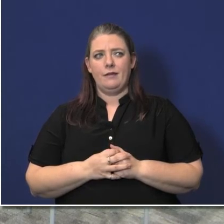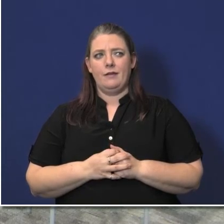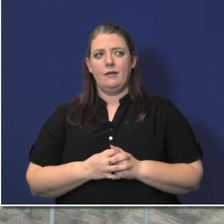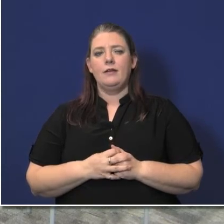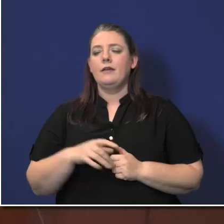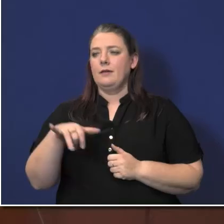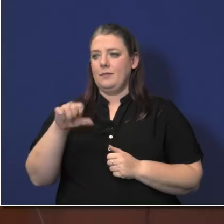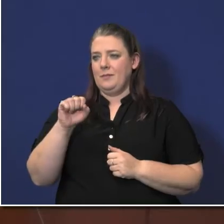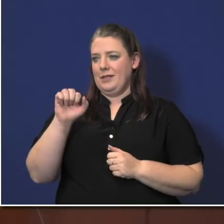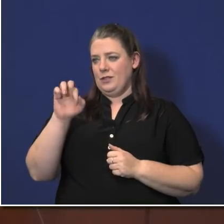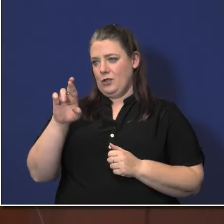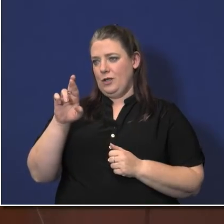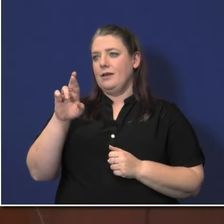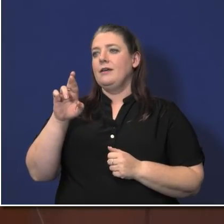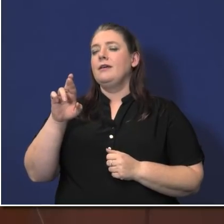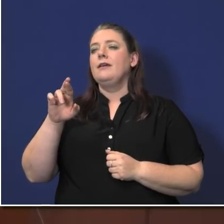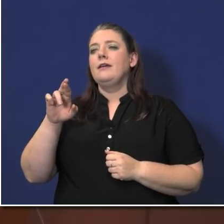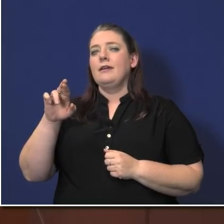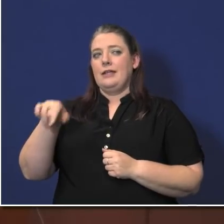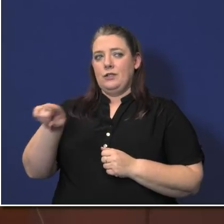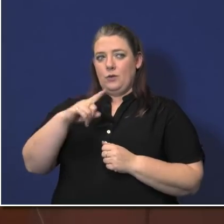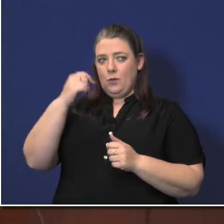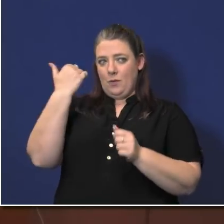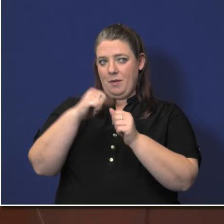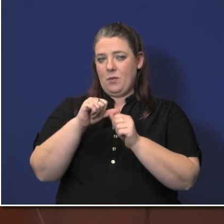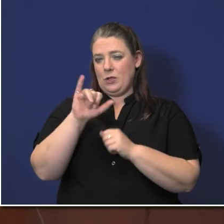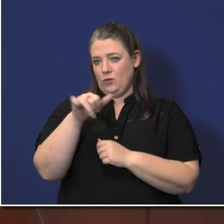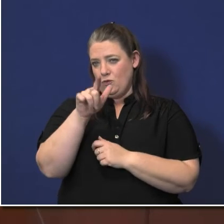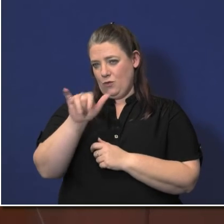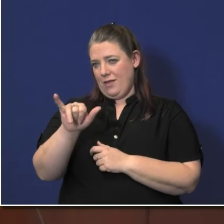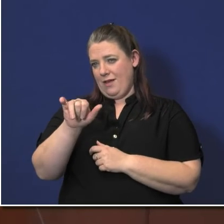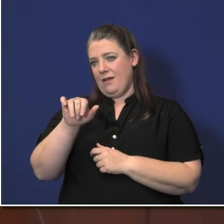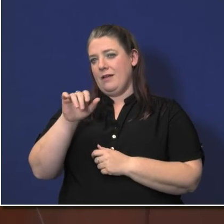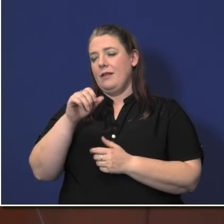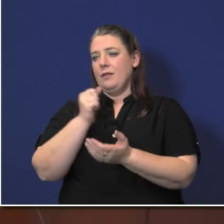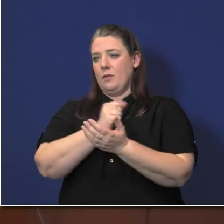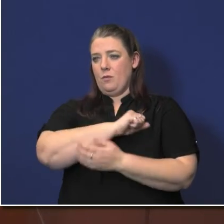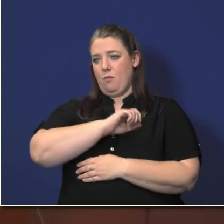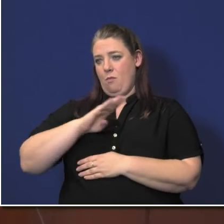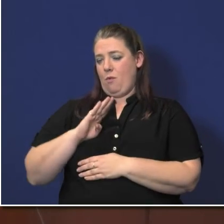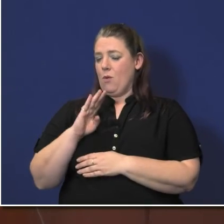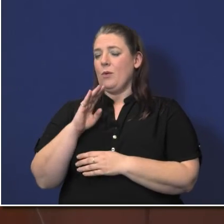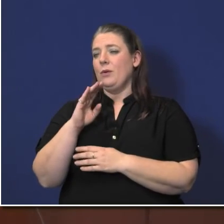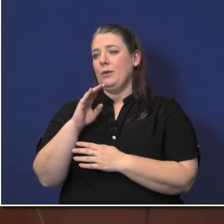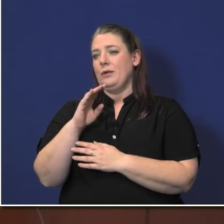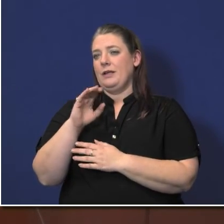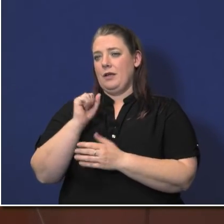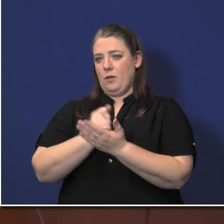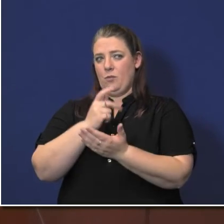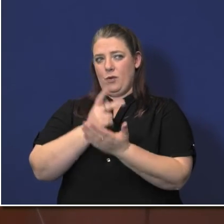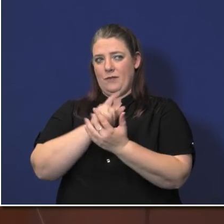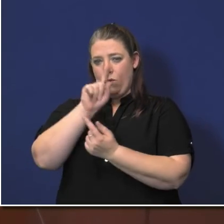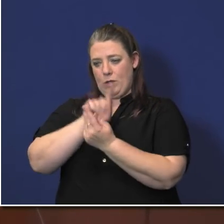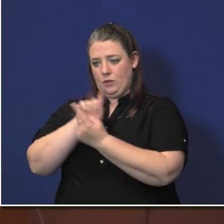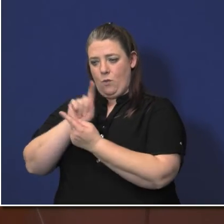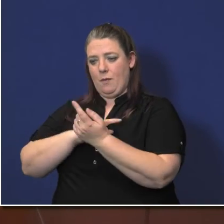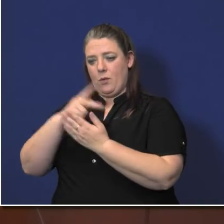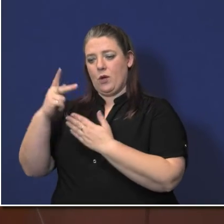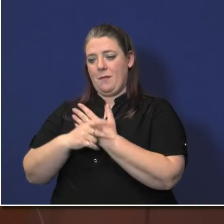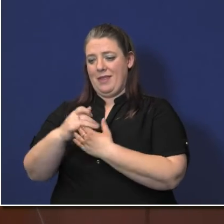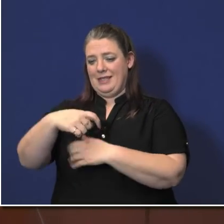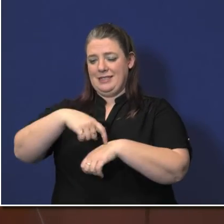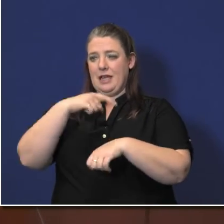Yes, sir, Mr. Jackson. As you recall, in July, the board approved the CFISD LTE one-to-one program, and at that time, we